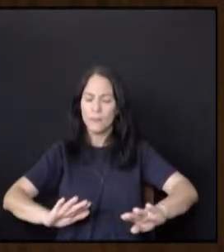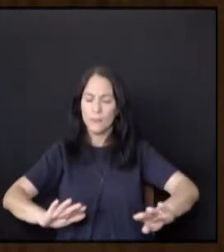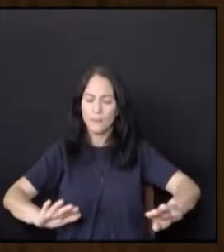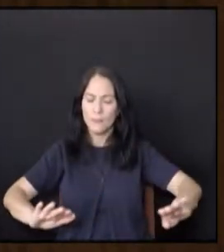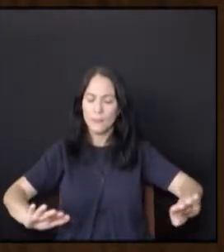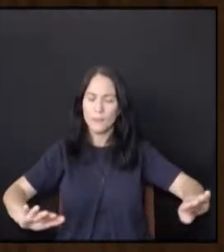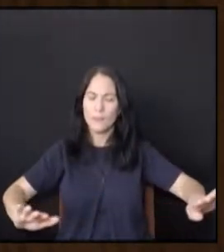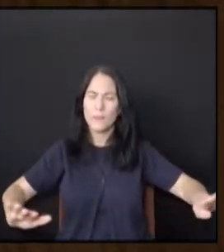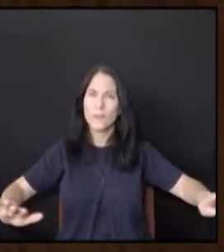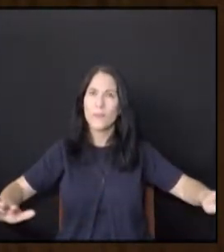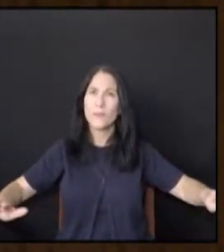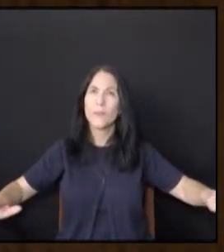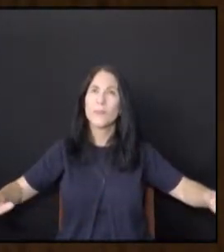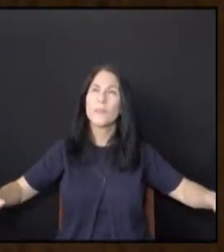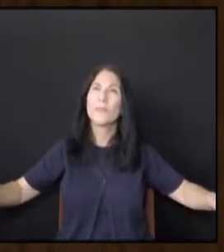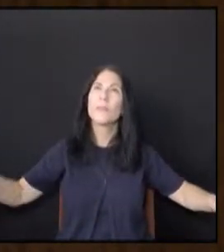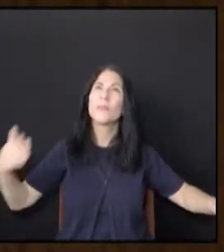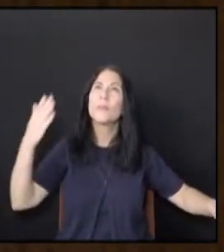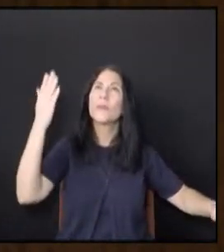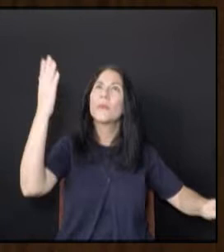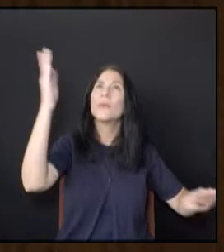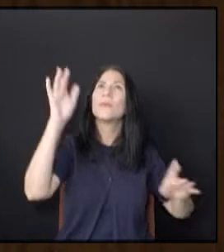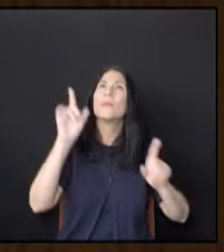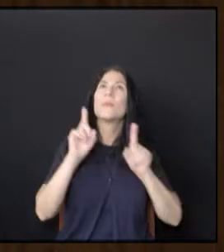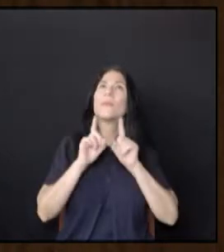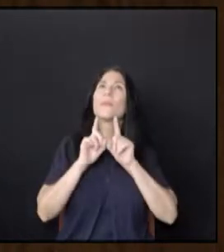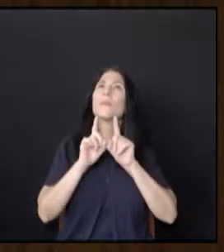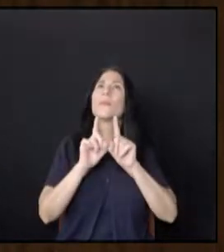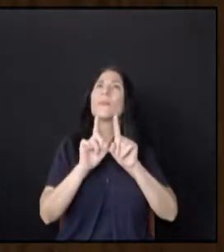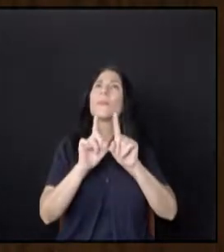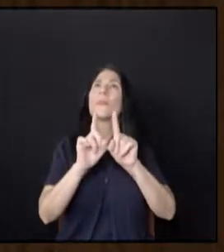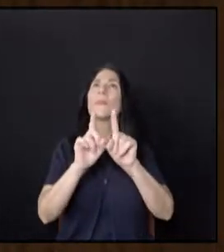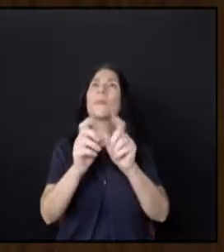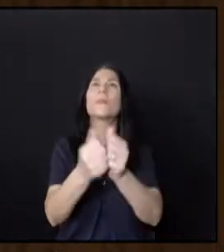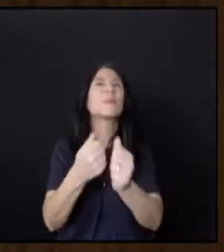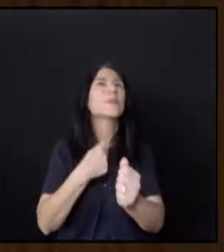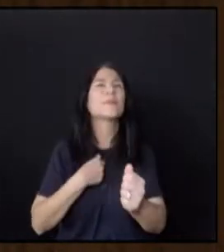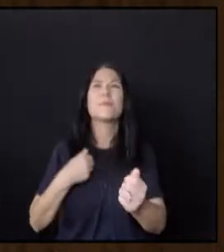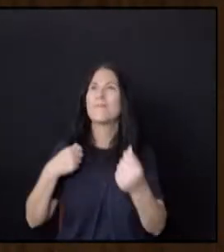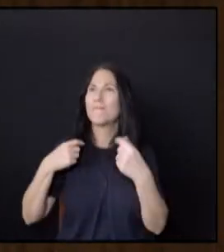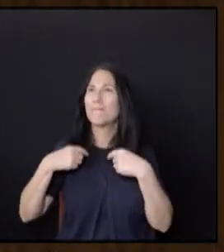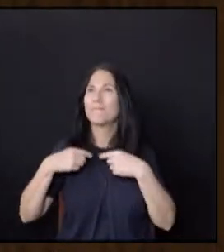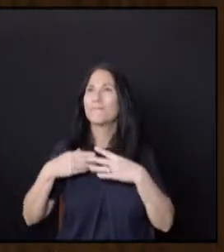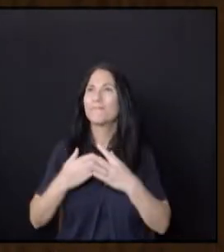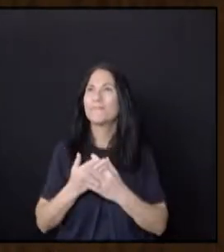sea. You walk with me through fire